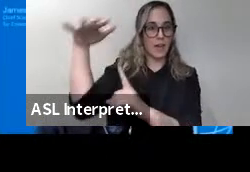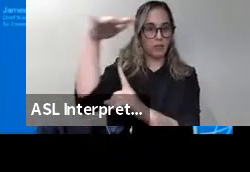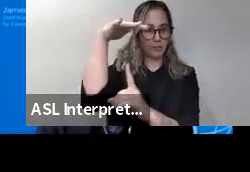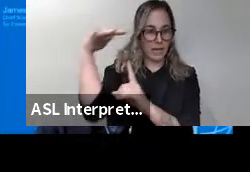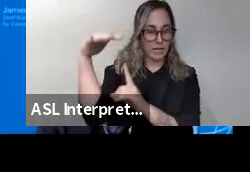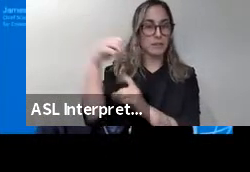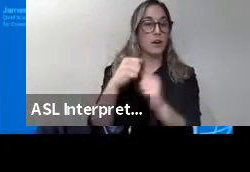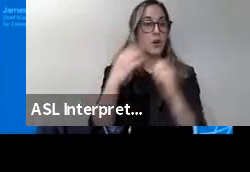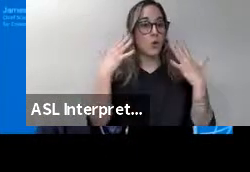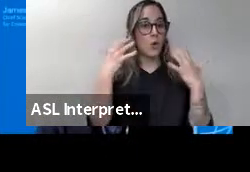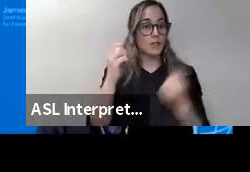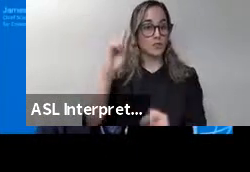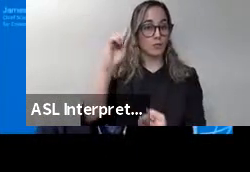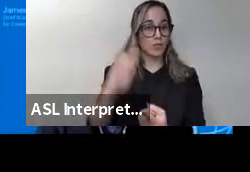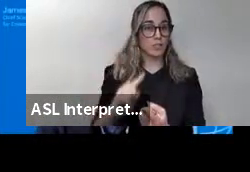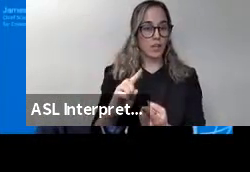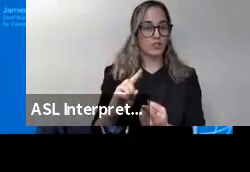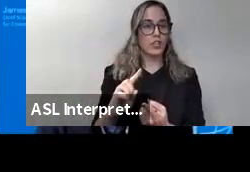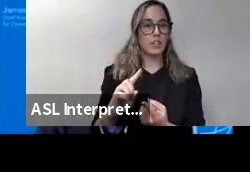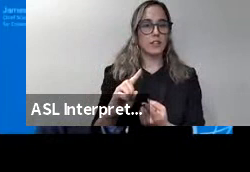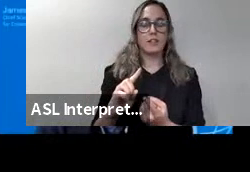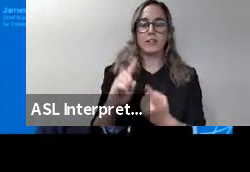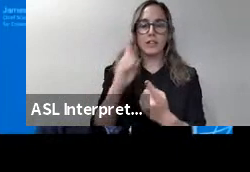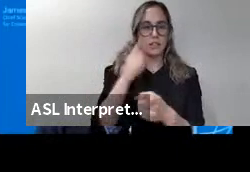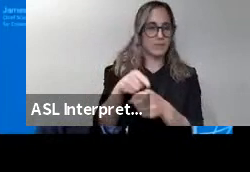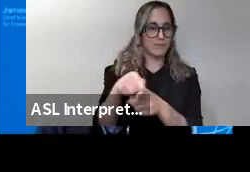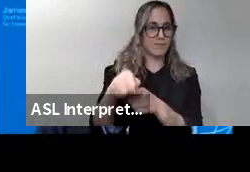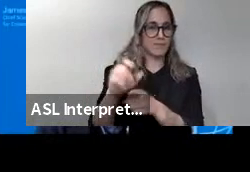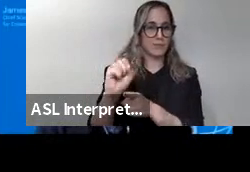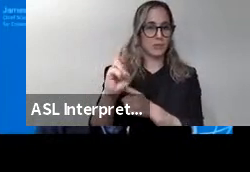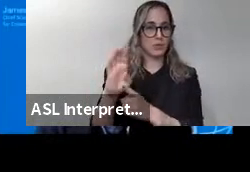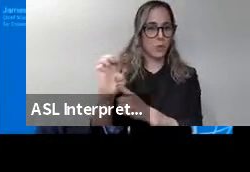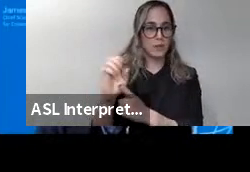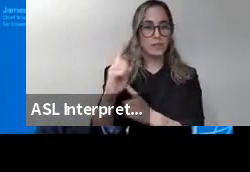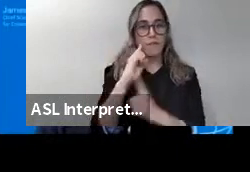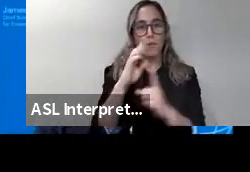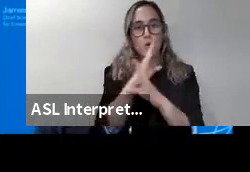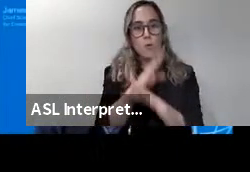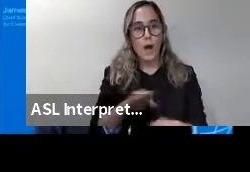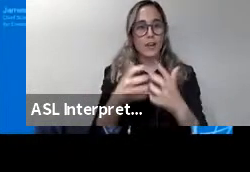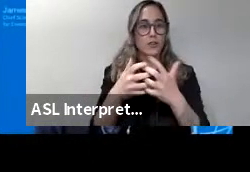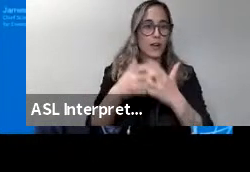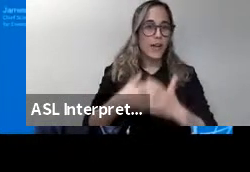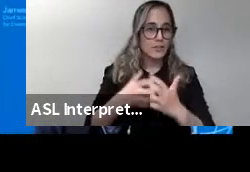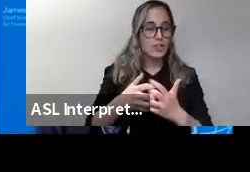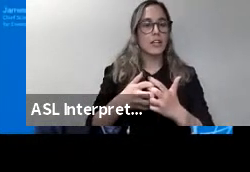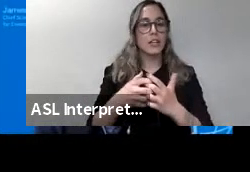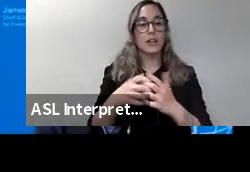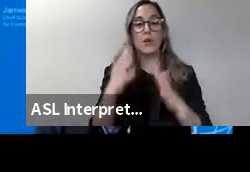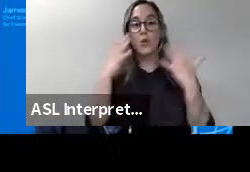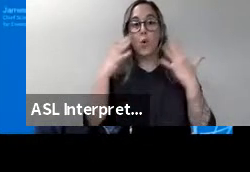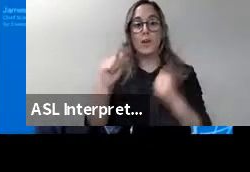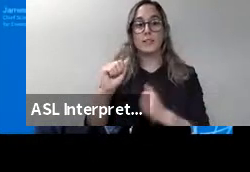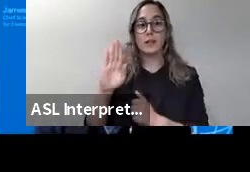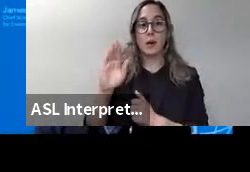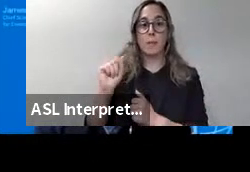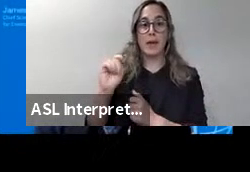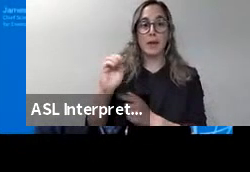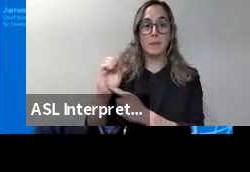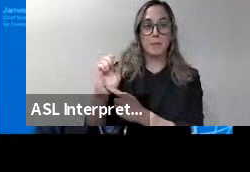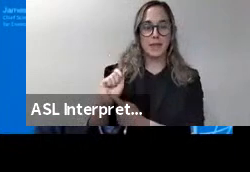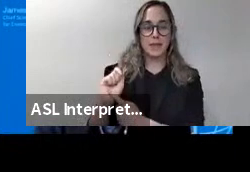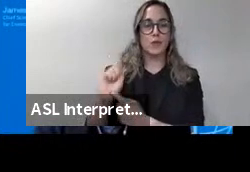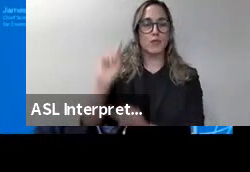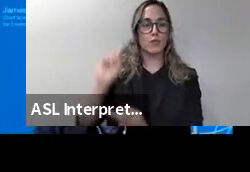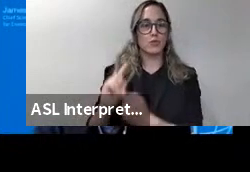noise reduction is a reduction in noise at the source, so quieter engines and airframes. Noise abatement is to reduce the